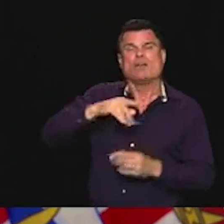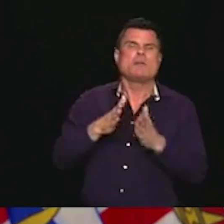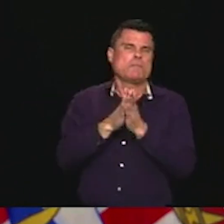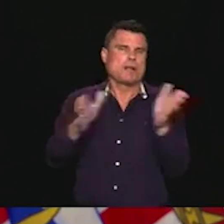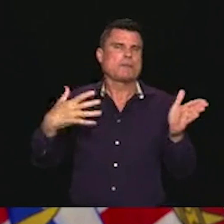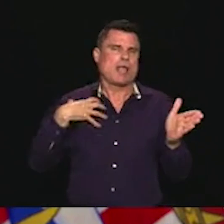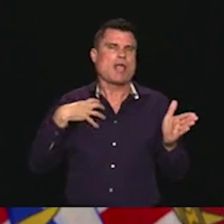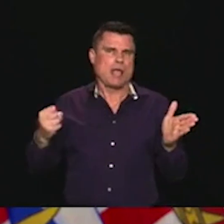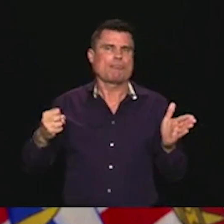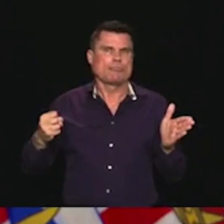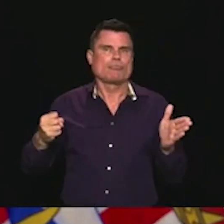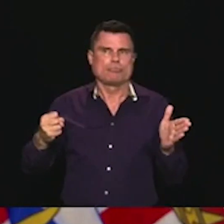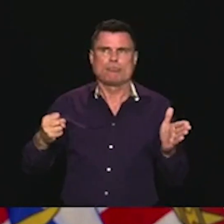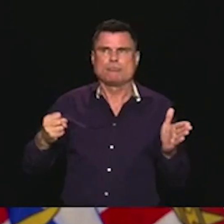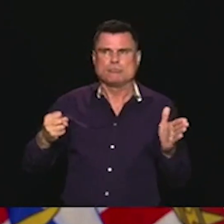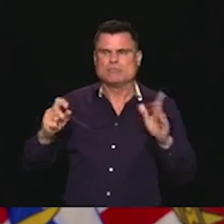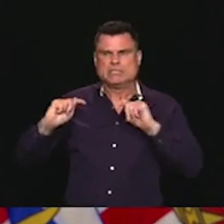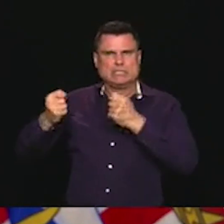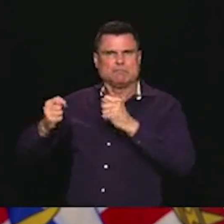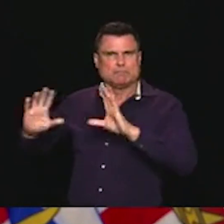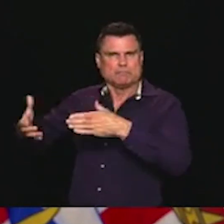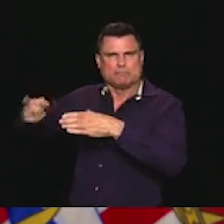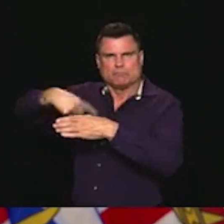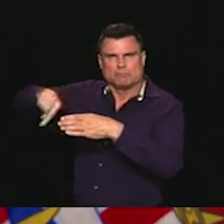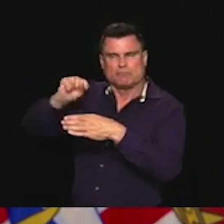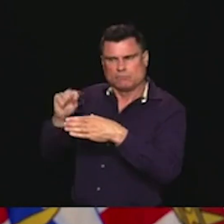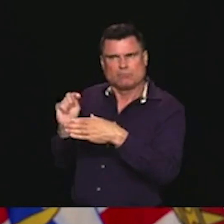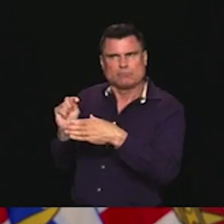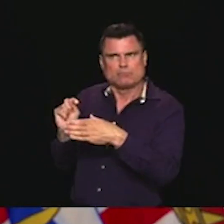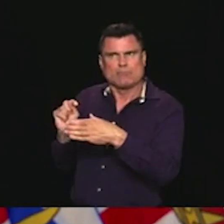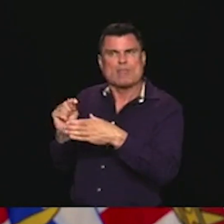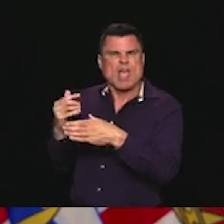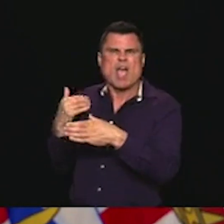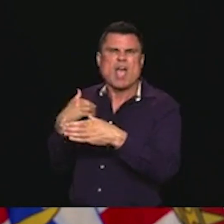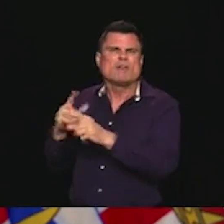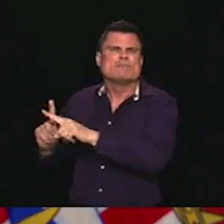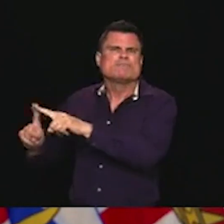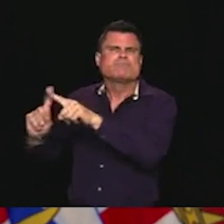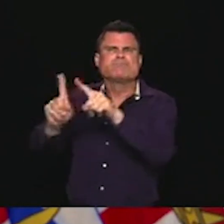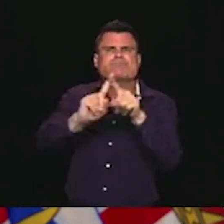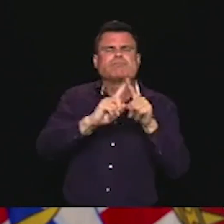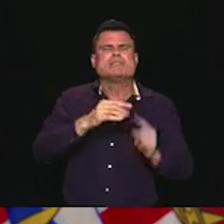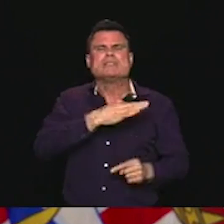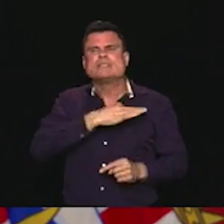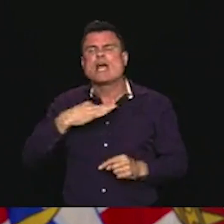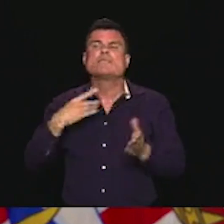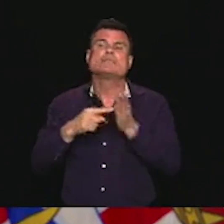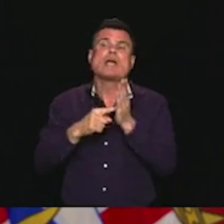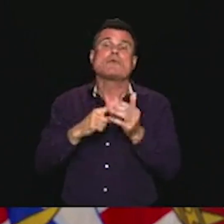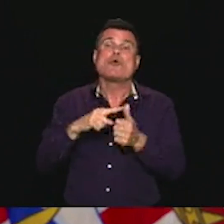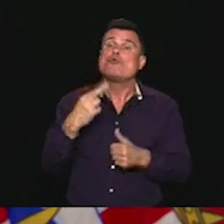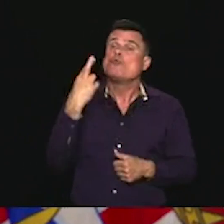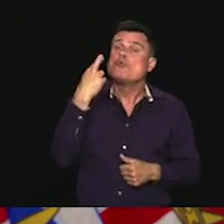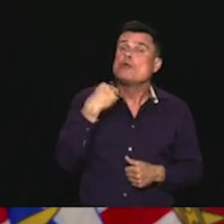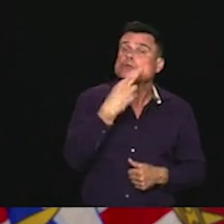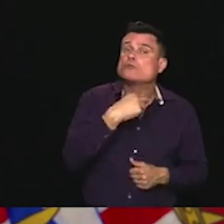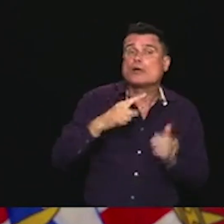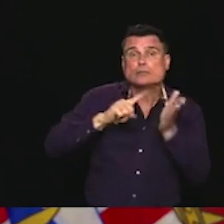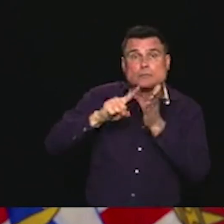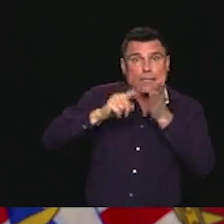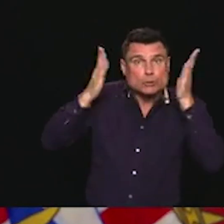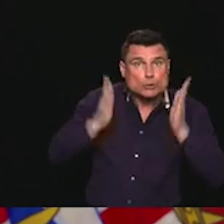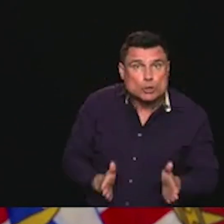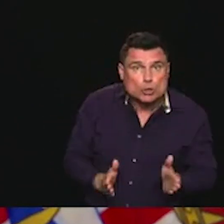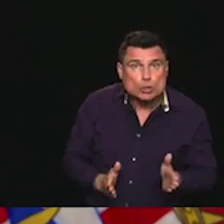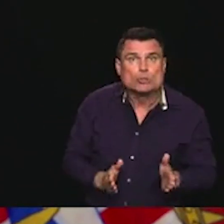public. So it's the environmental health officers on our teams who do things like restaurant inspections, which are things that we do all the time to